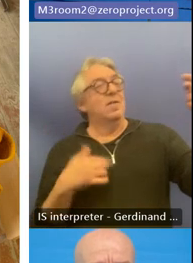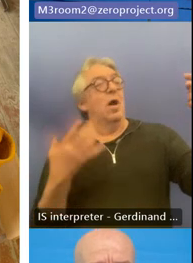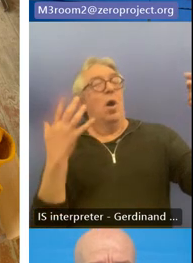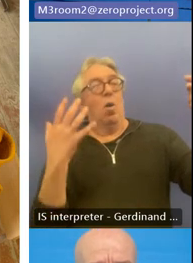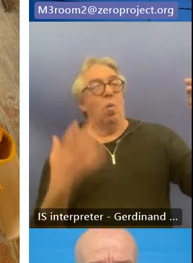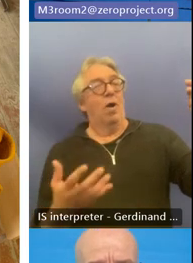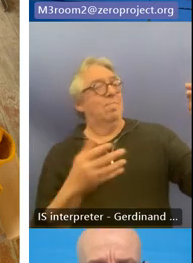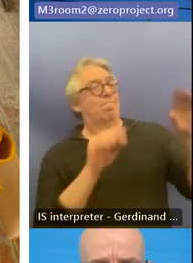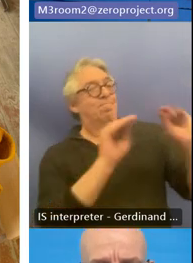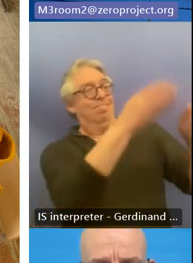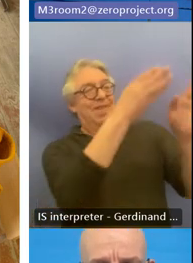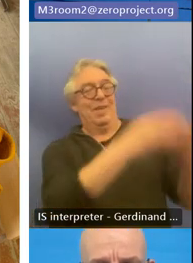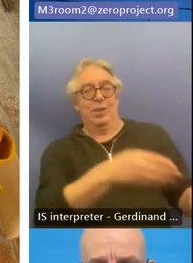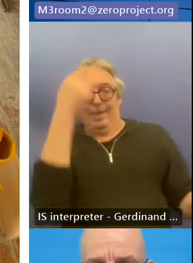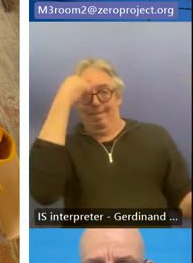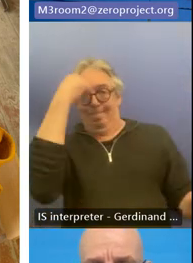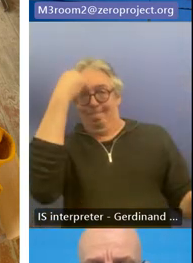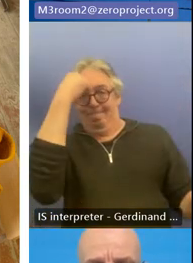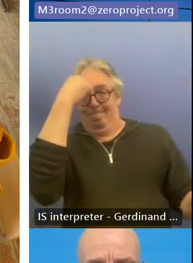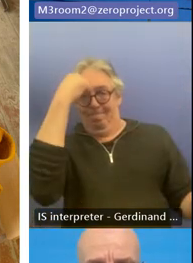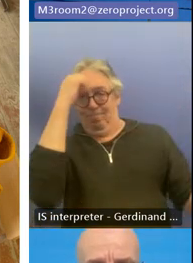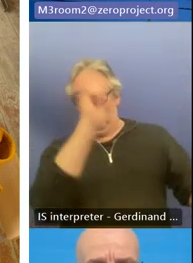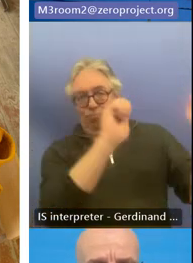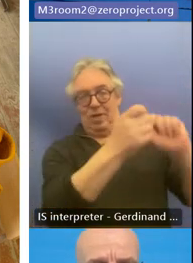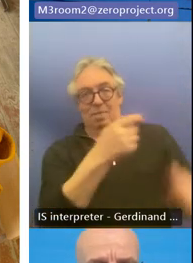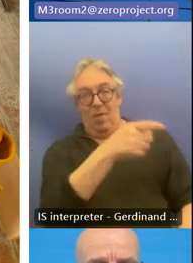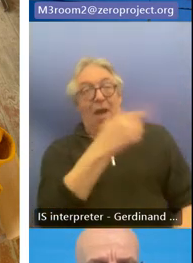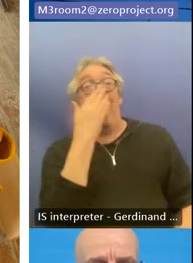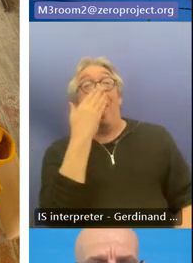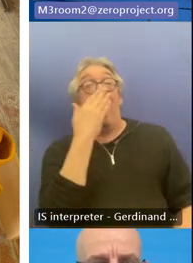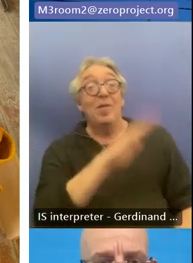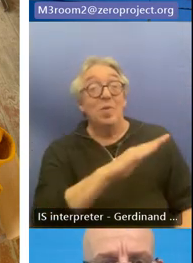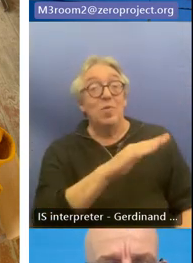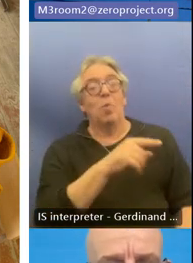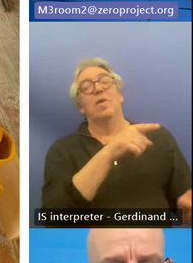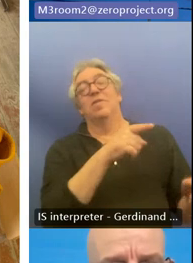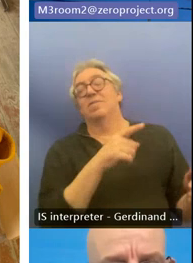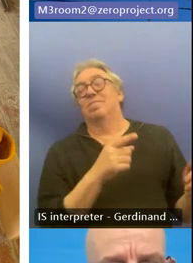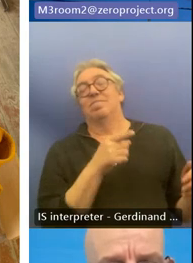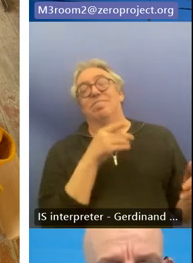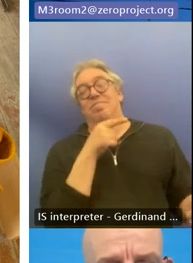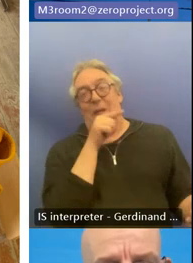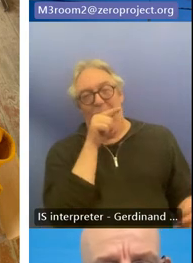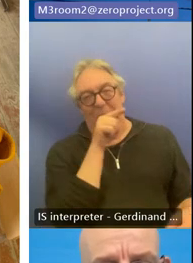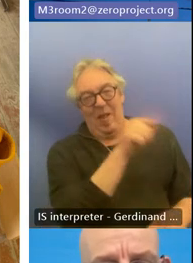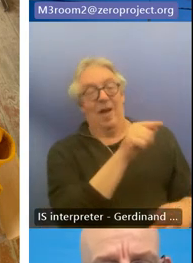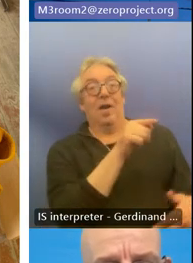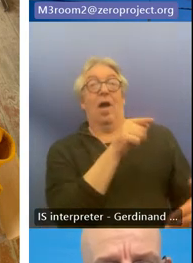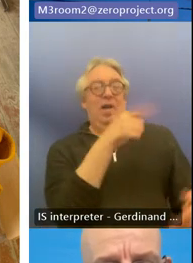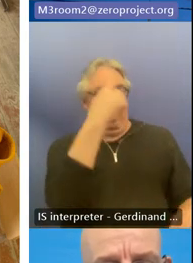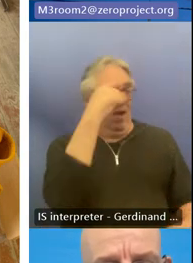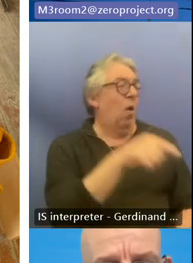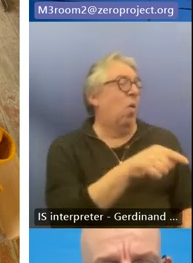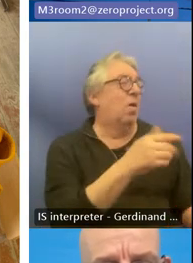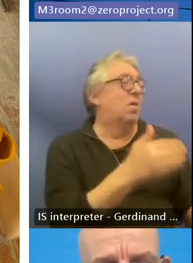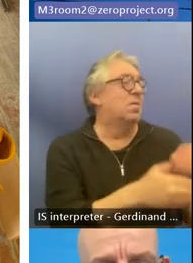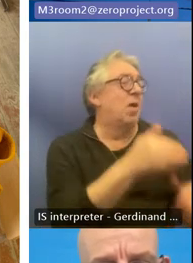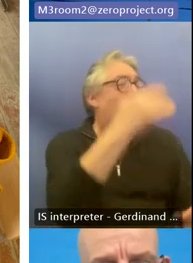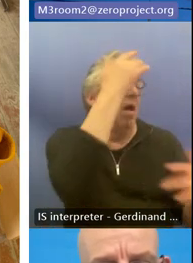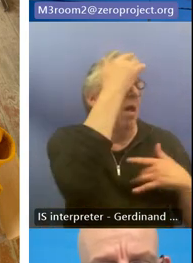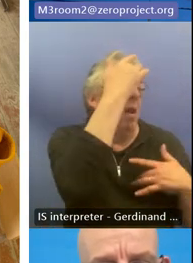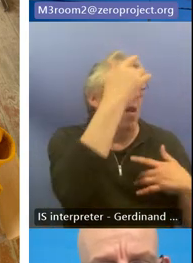mindset, because our mindset is the main barrier to understand whether disability is an illness that needs to be